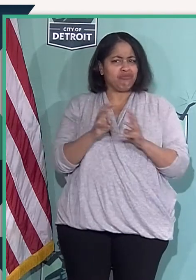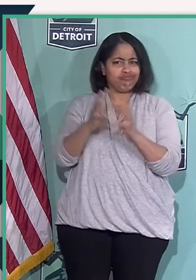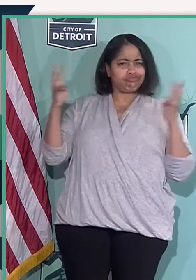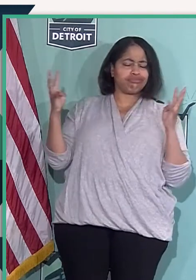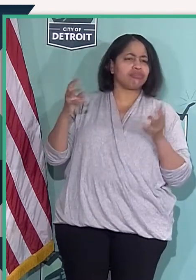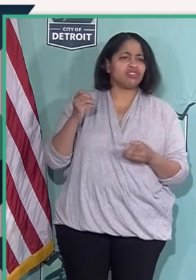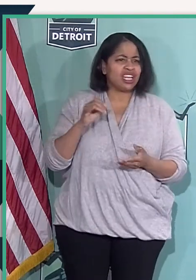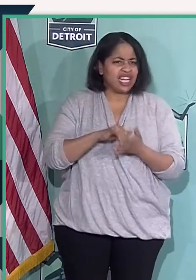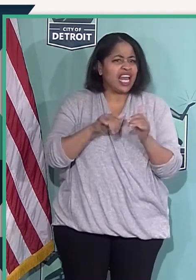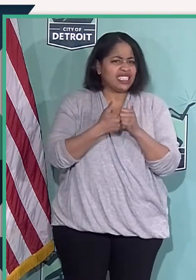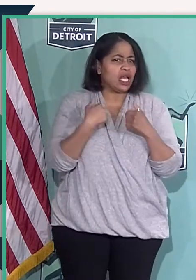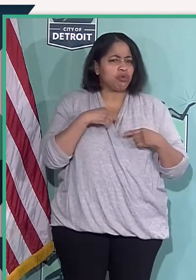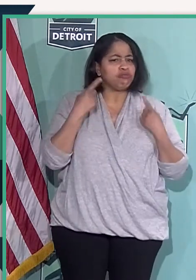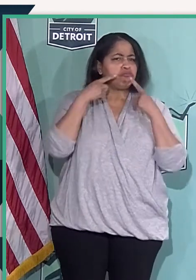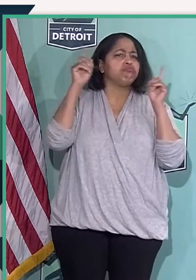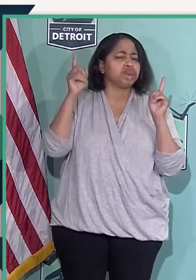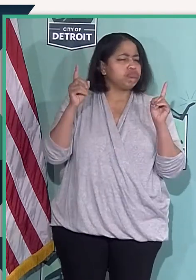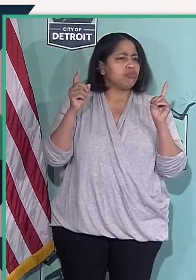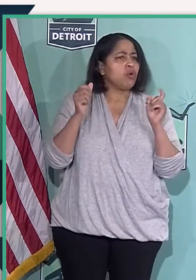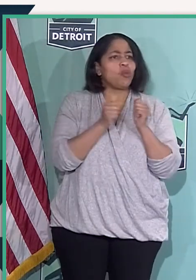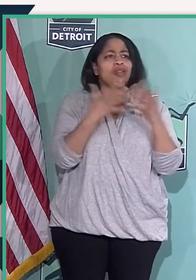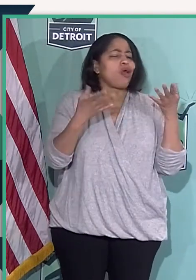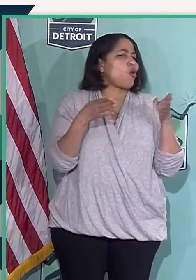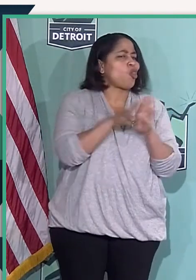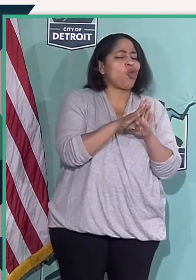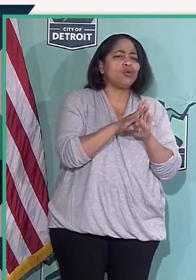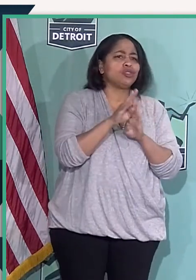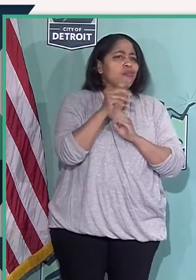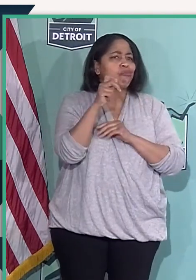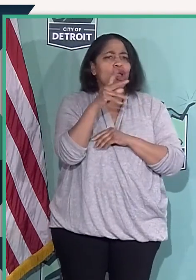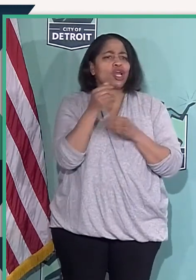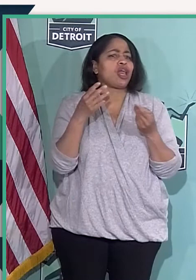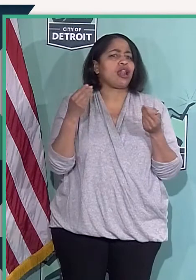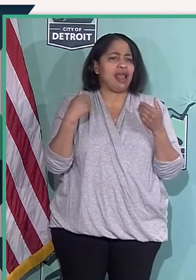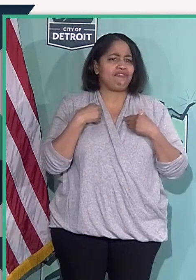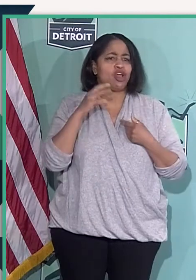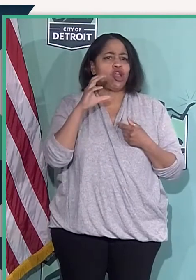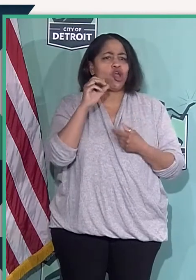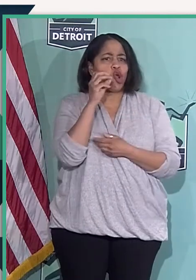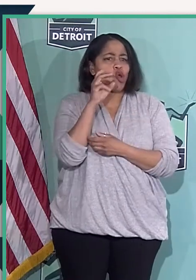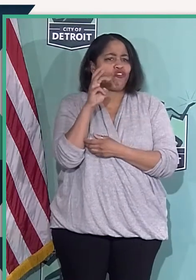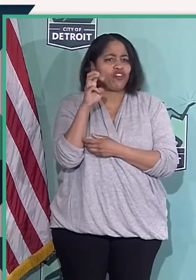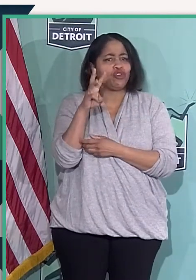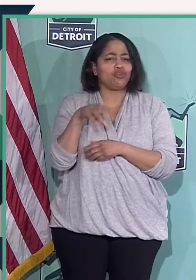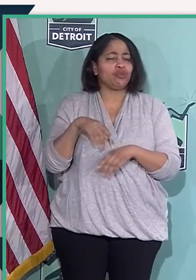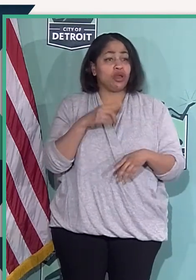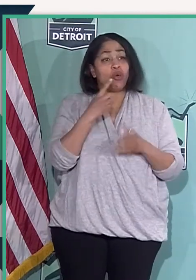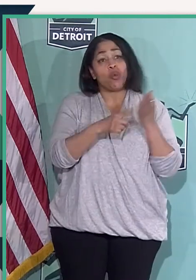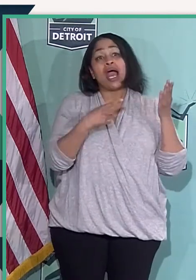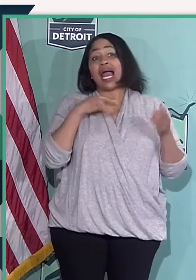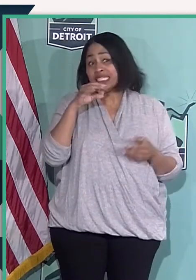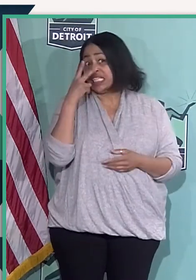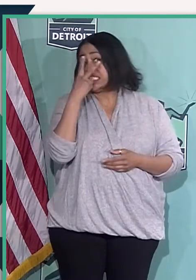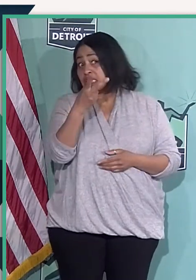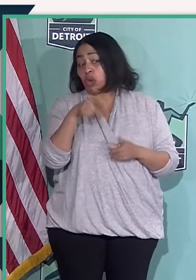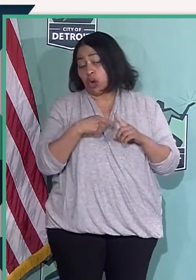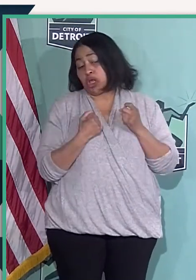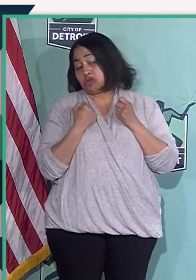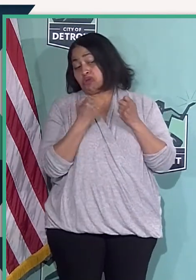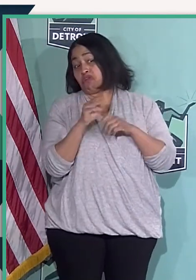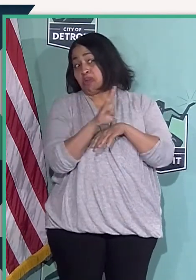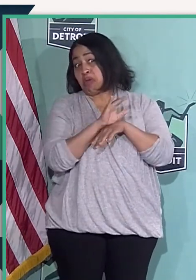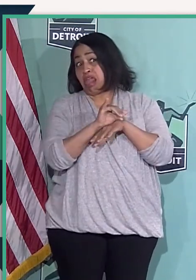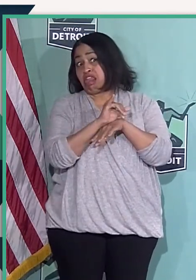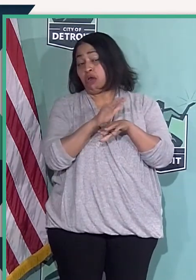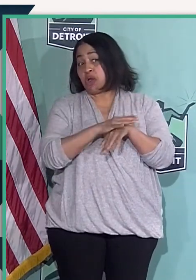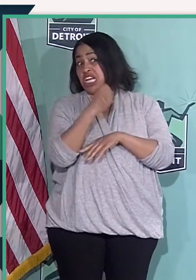so effectively without curfews, without closing parks. What I saw as I drove through Belle Isle on